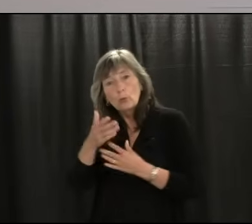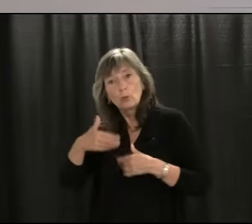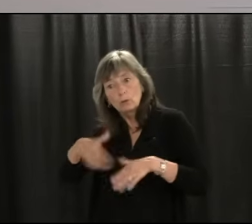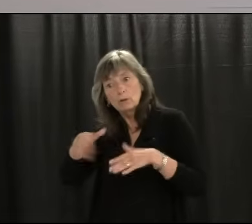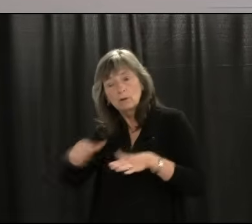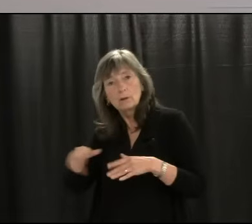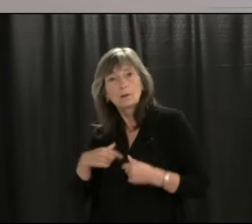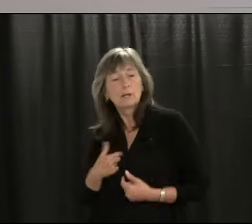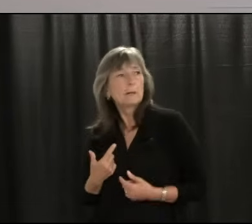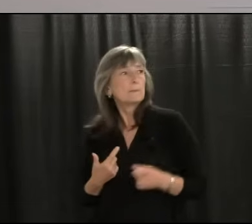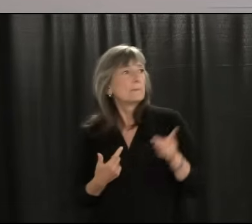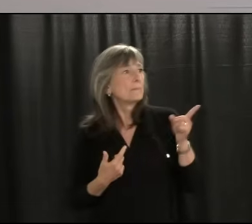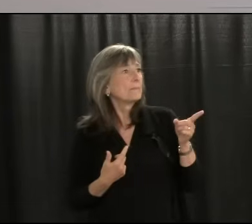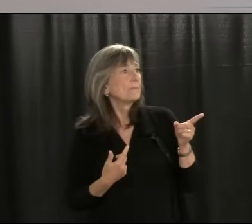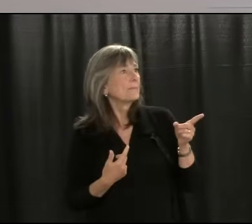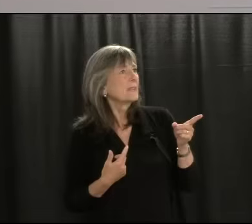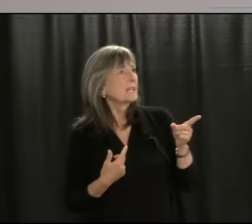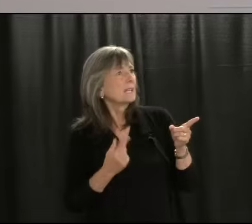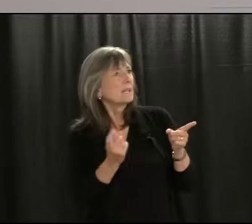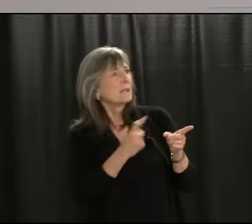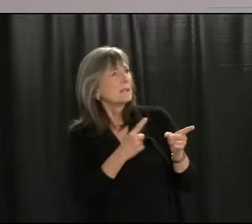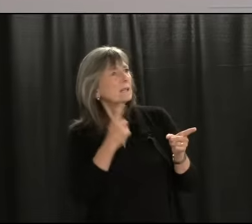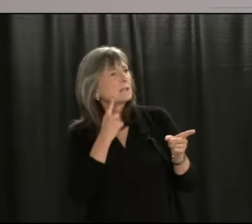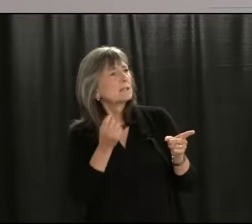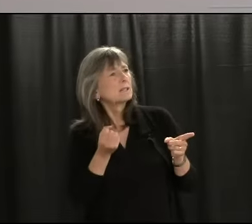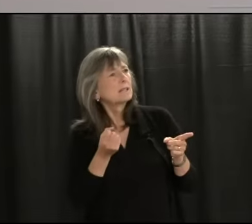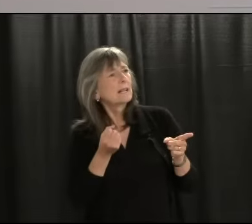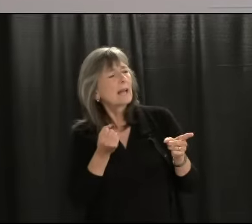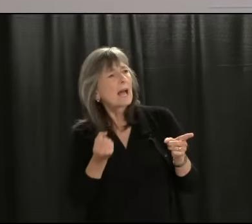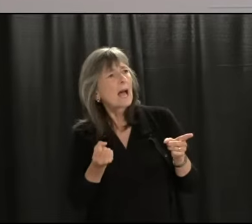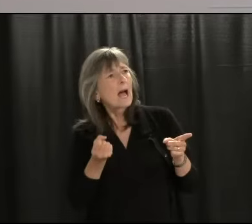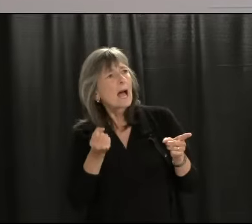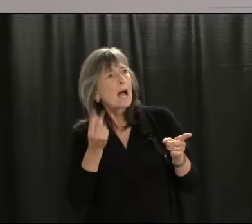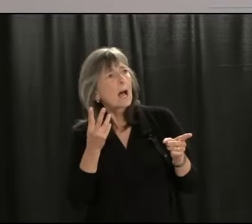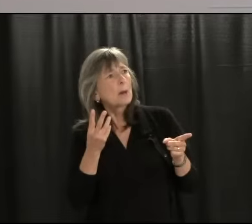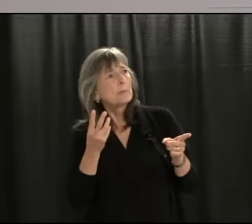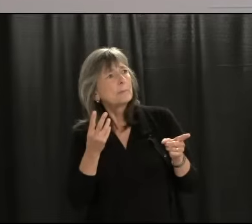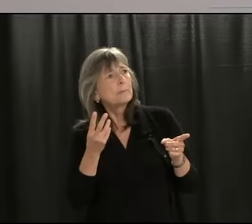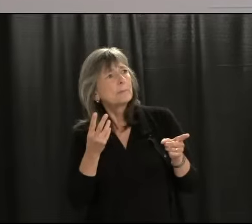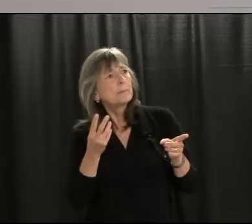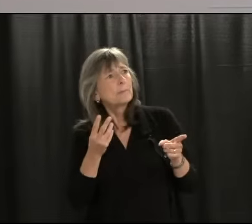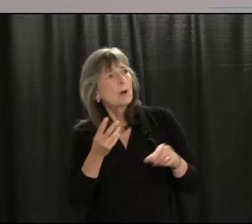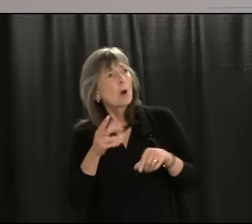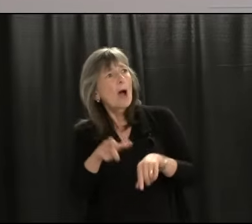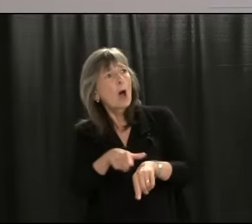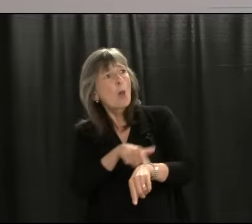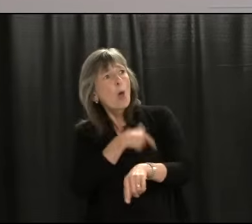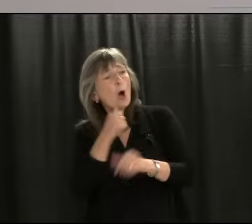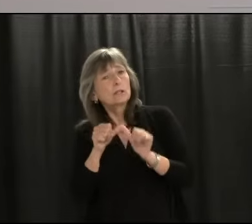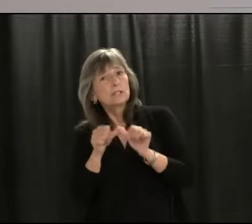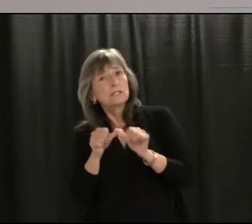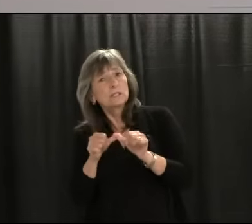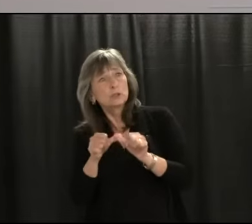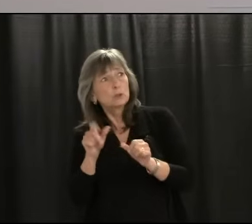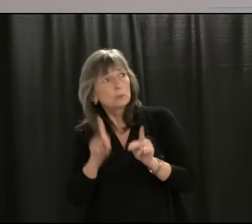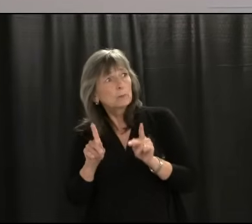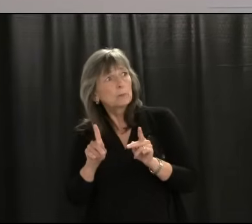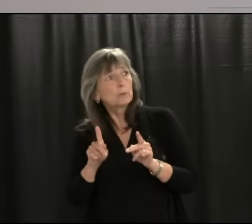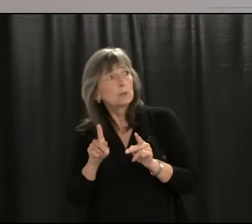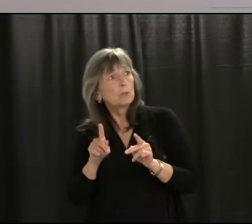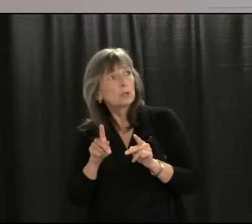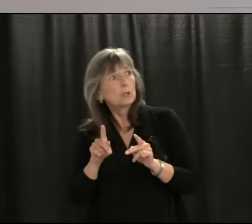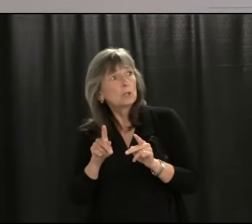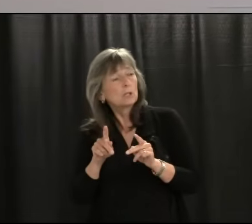I just want to make sure I understand how many air assets are working on the fire at Paddy's Pond, and how long they can continue to work on that tonight. Yeah,